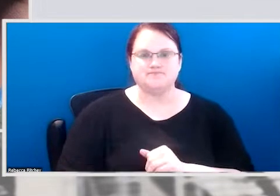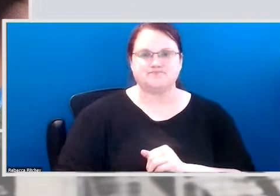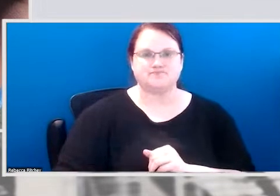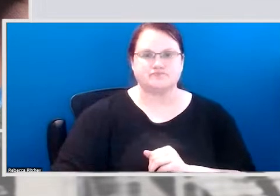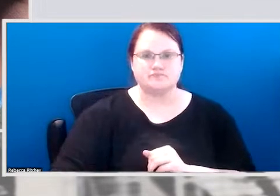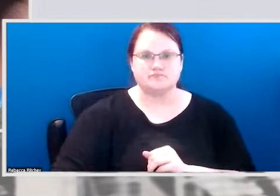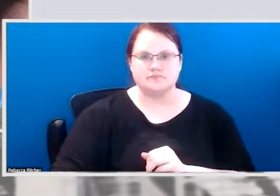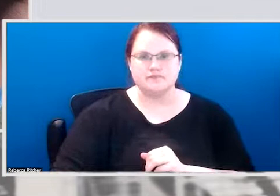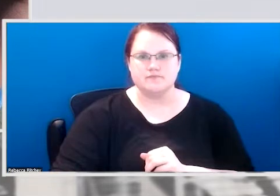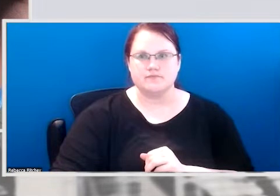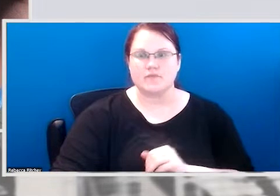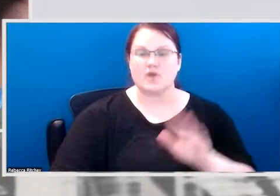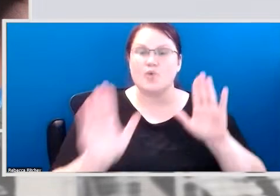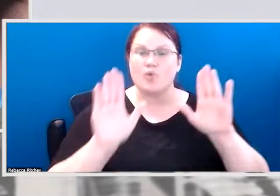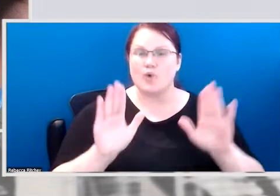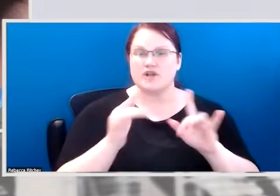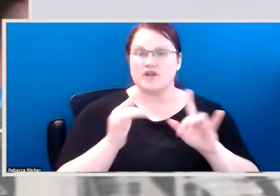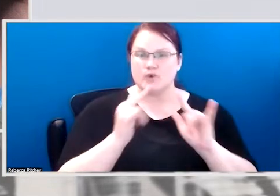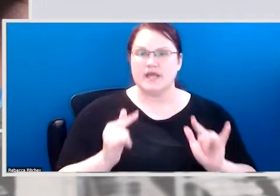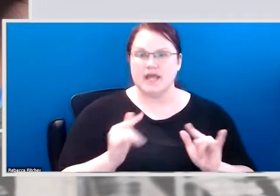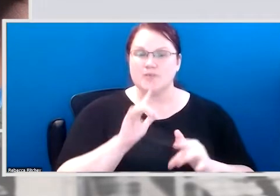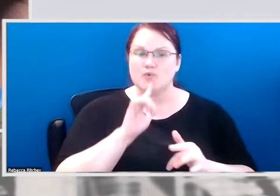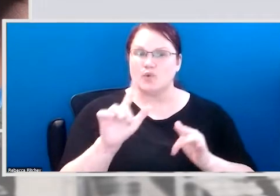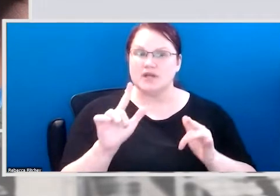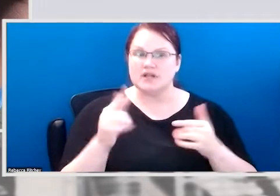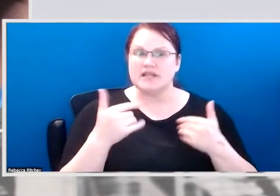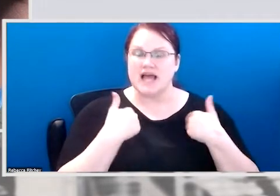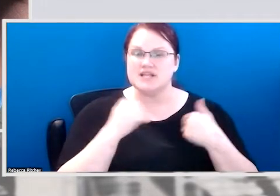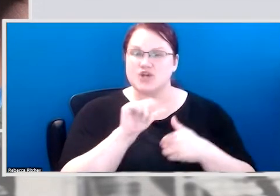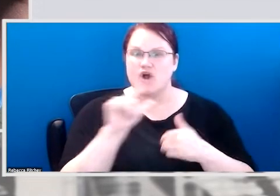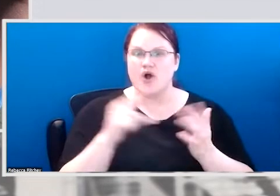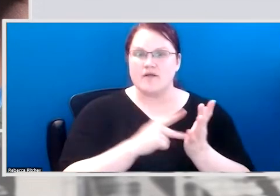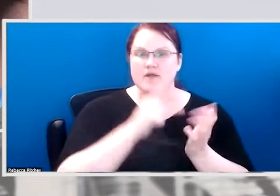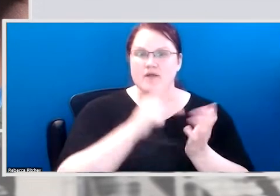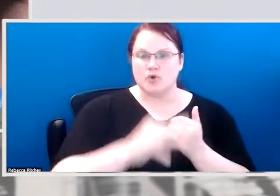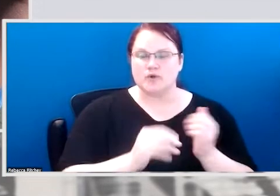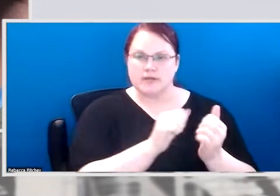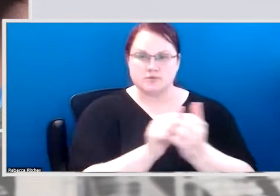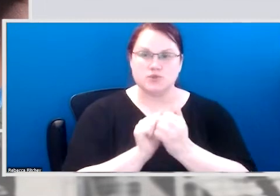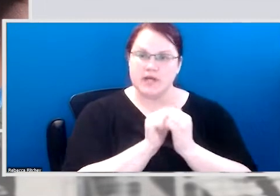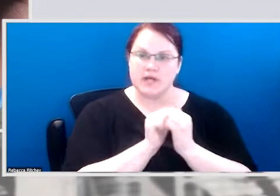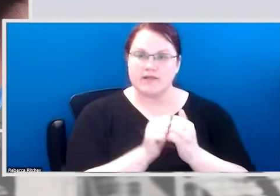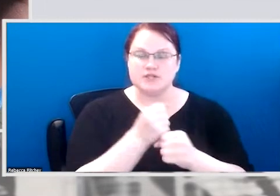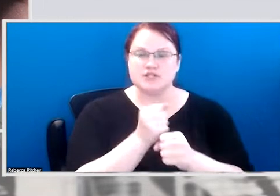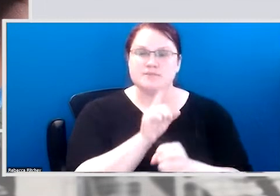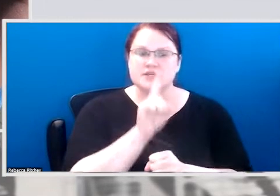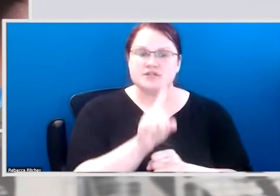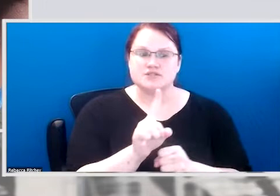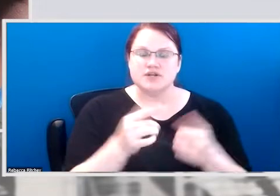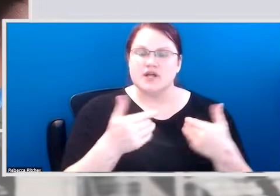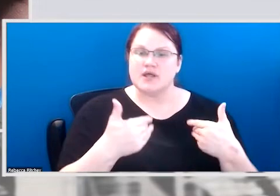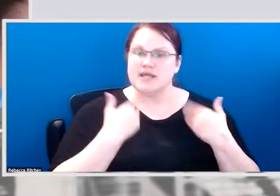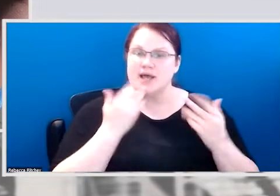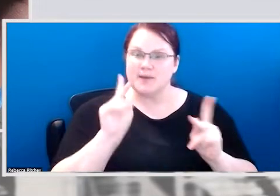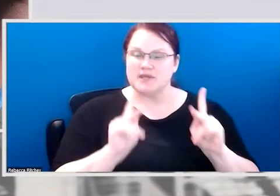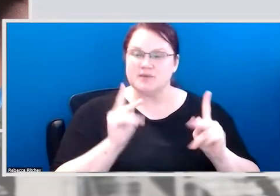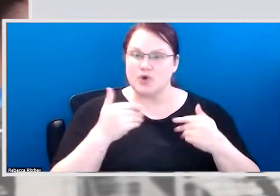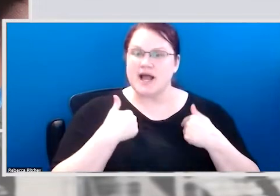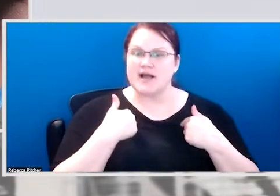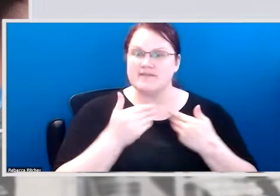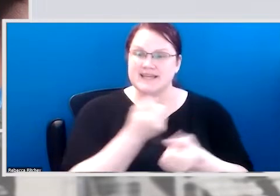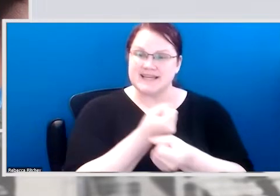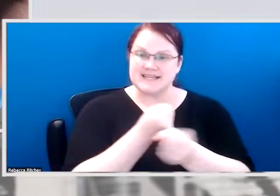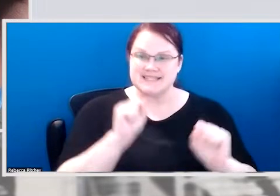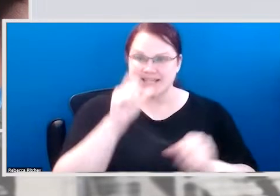It's a wonderful camp that really blends all of our programming together to make sure the young people are having a safe summer and